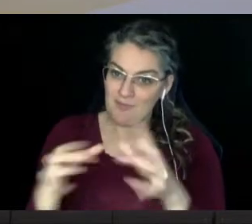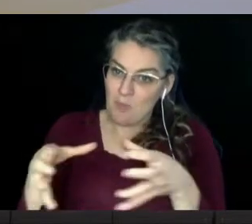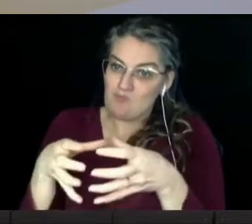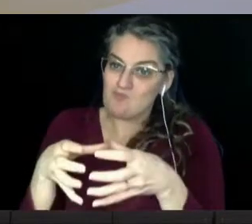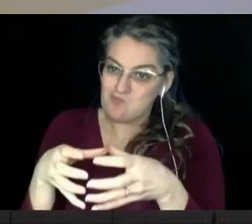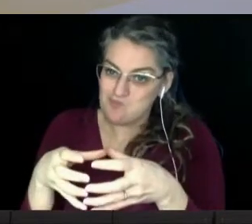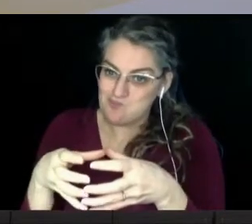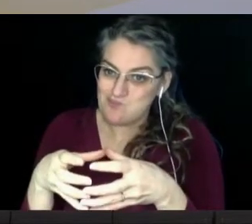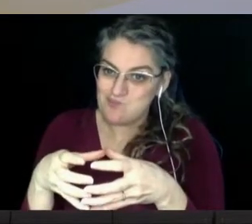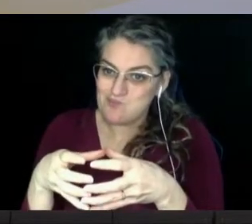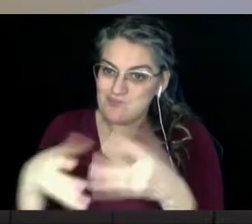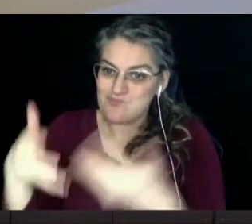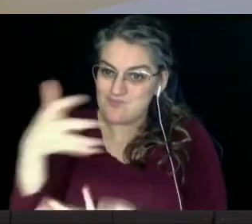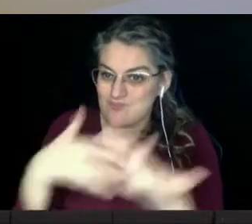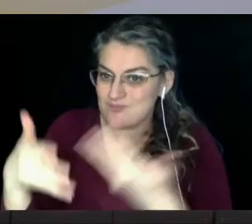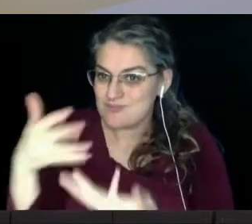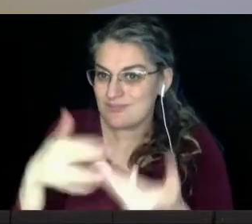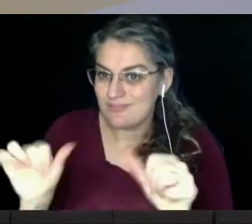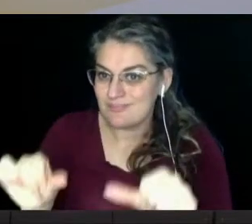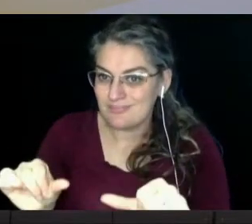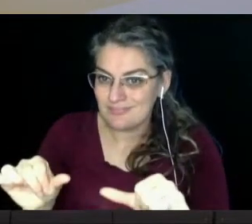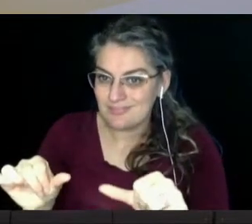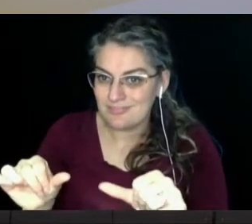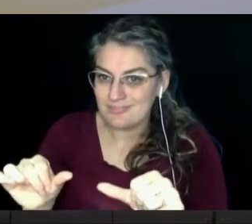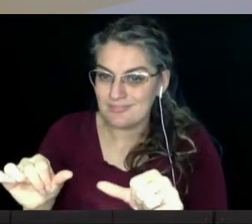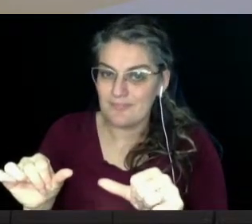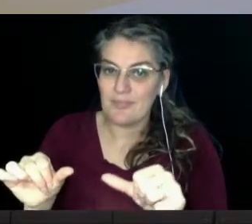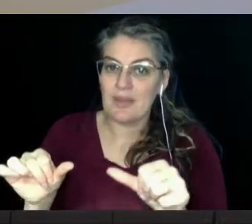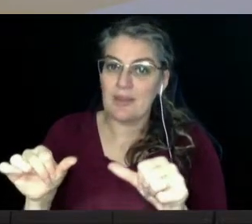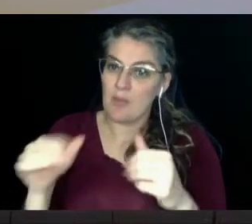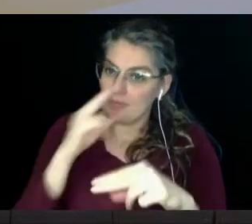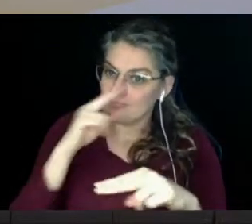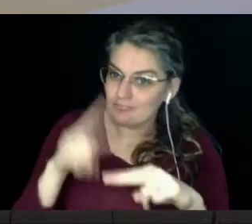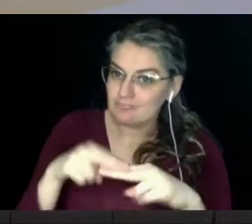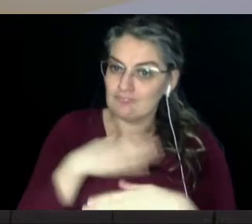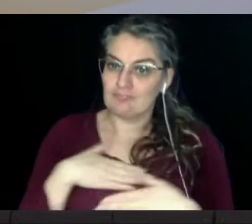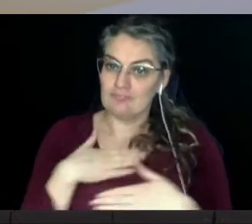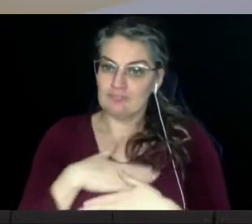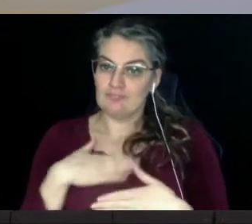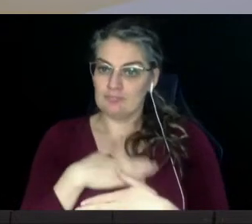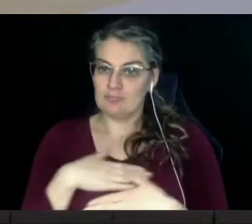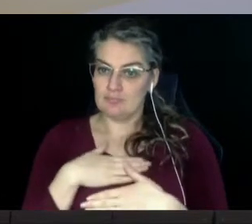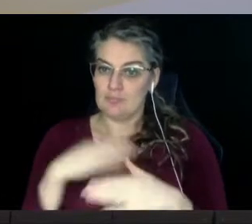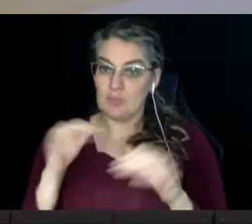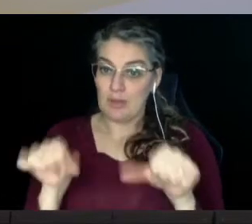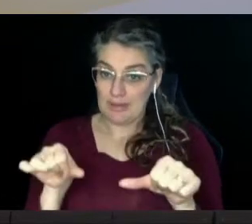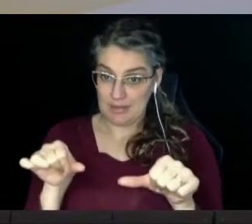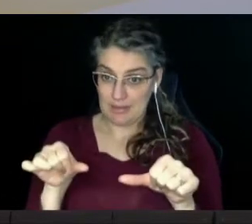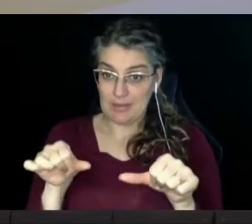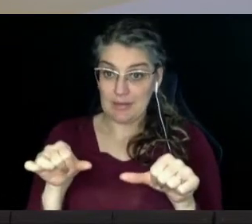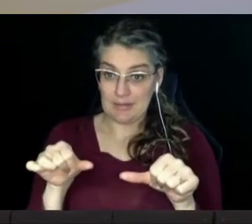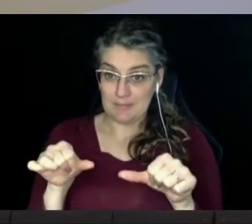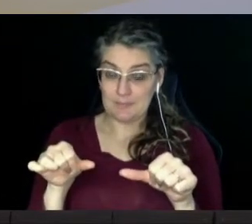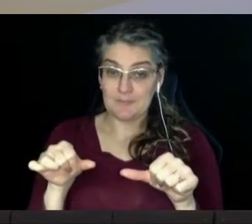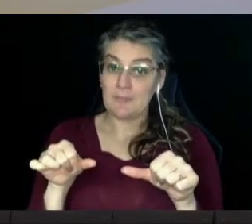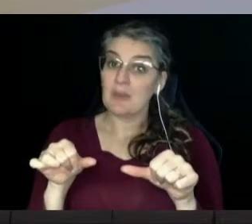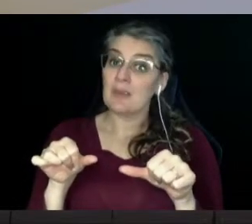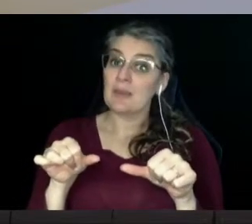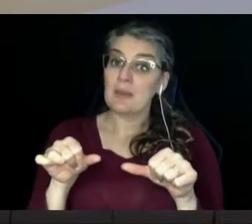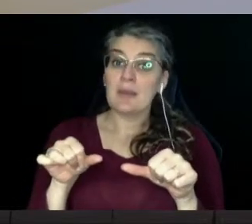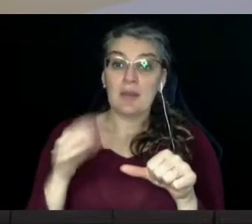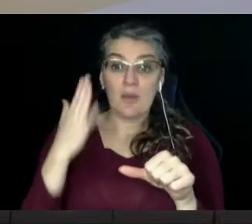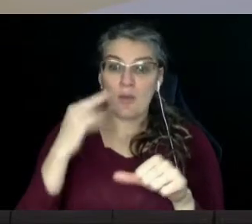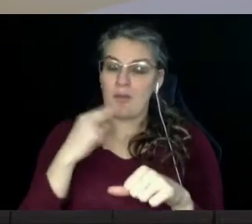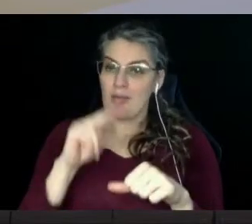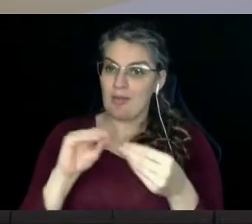of our traditions and activities with some modifications. At this point, we are in that enviable position, having a low number of